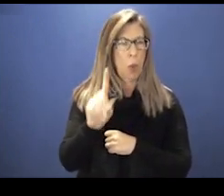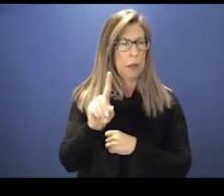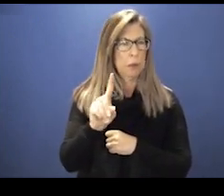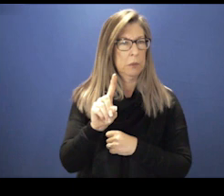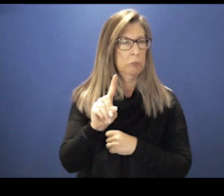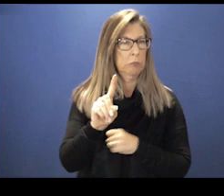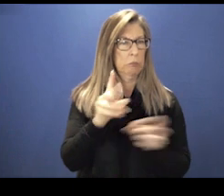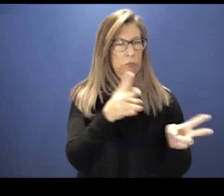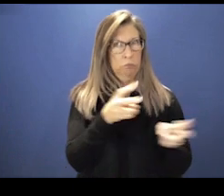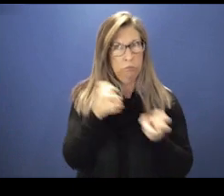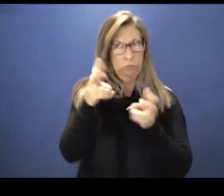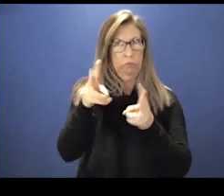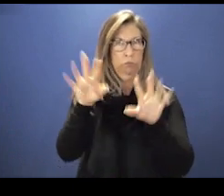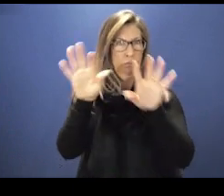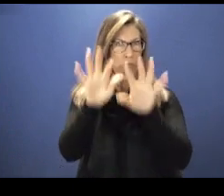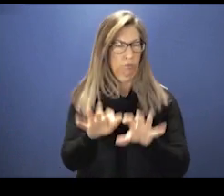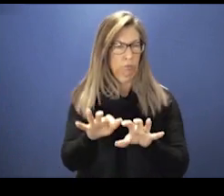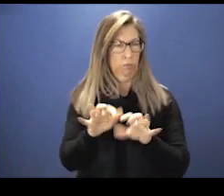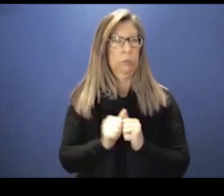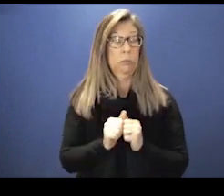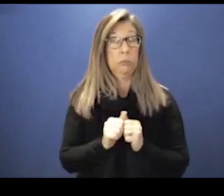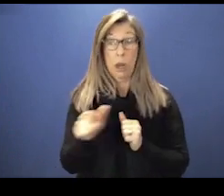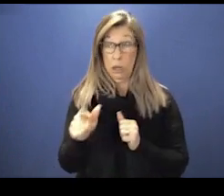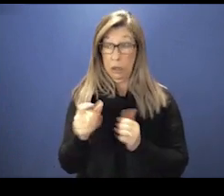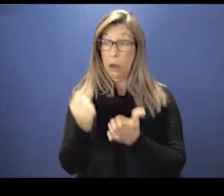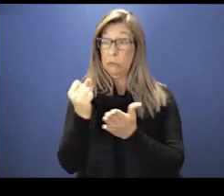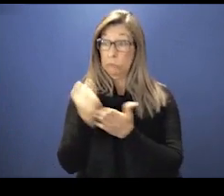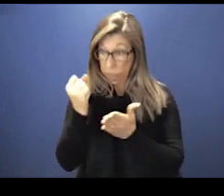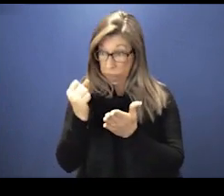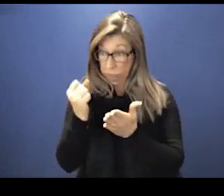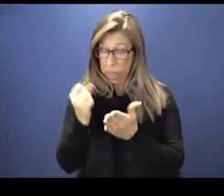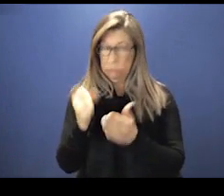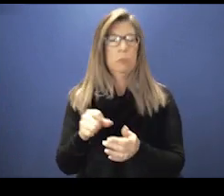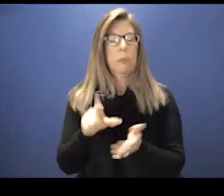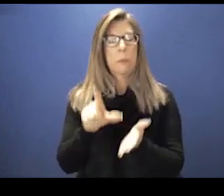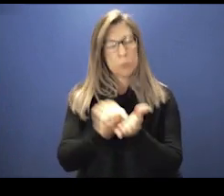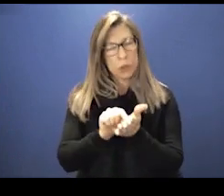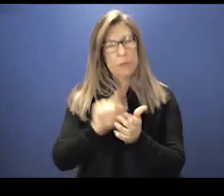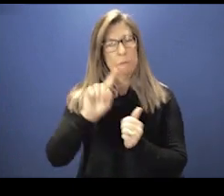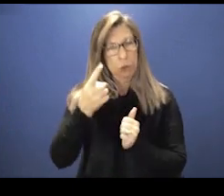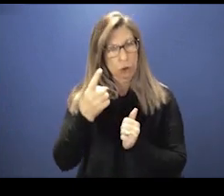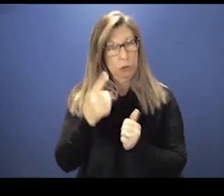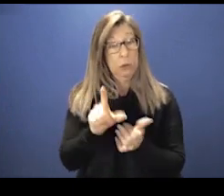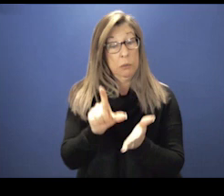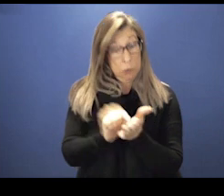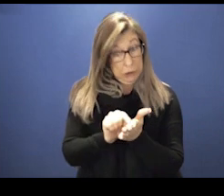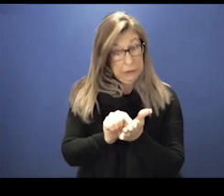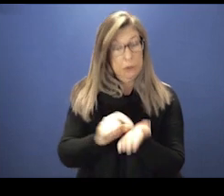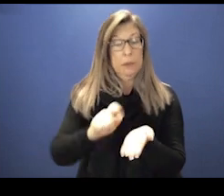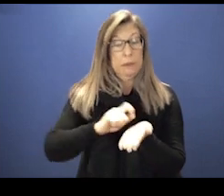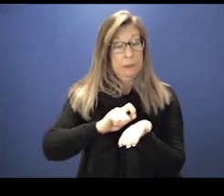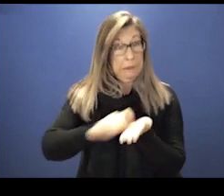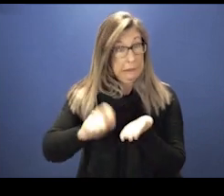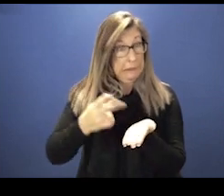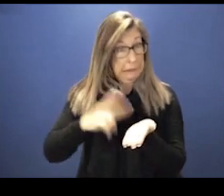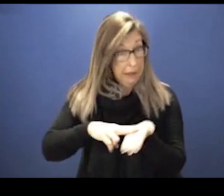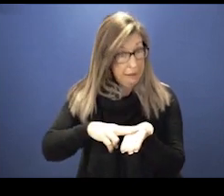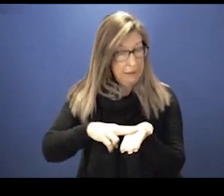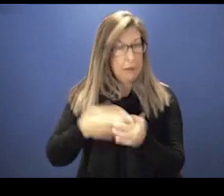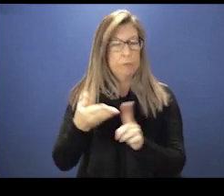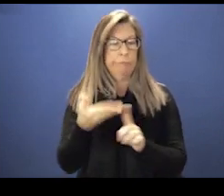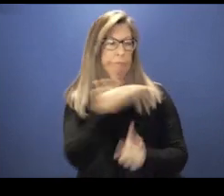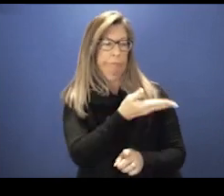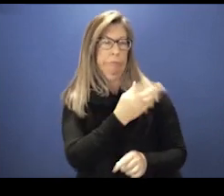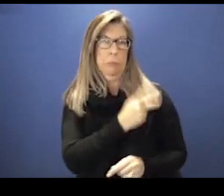T2201. In order to certify the T2201, please print and sign the PDF and provide it